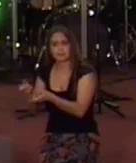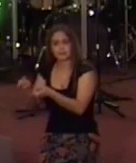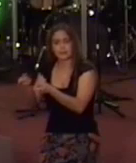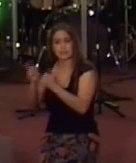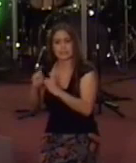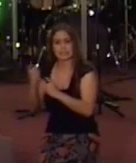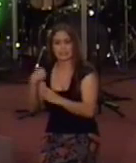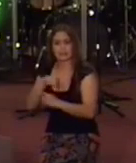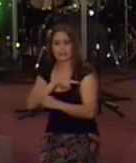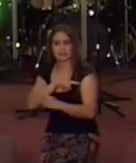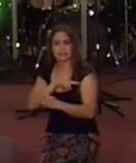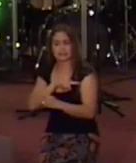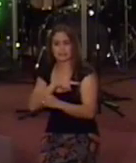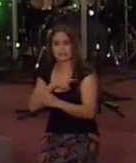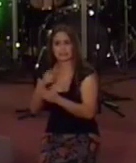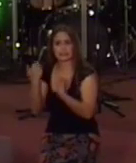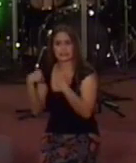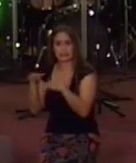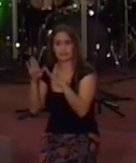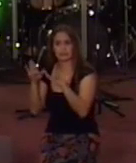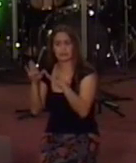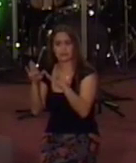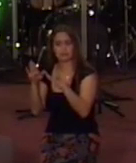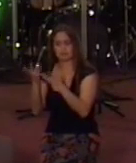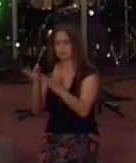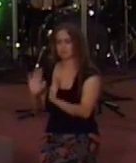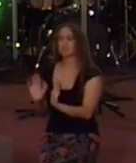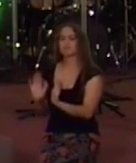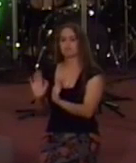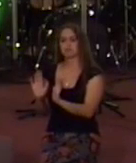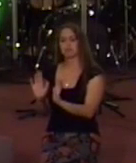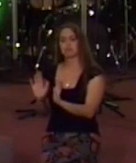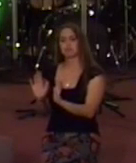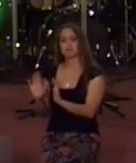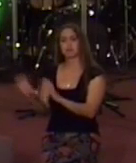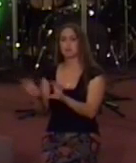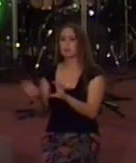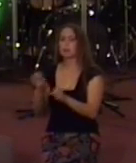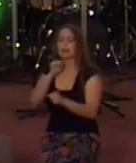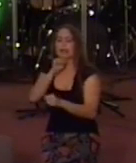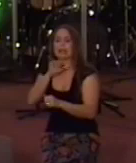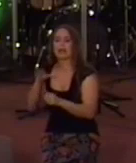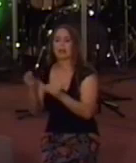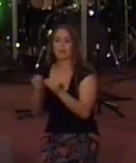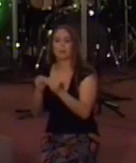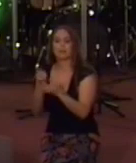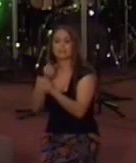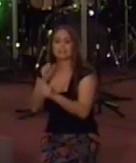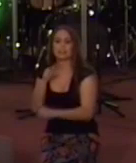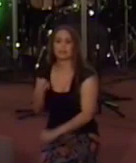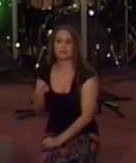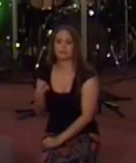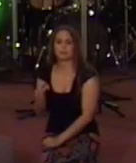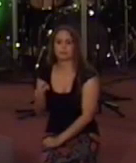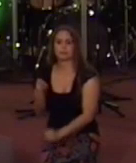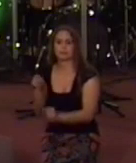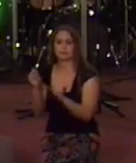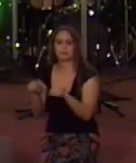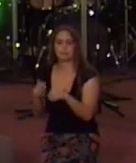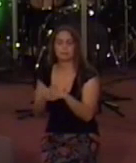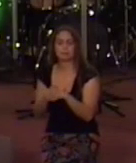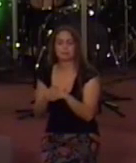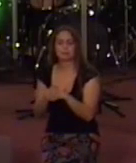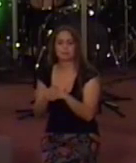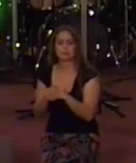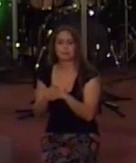atoning sacrifice, and that's already been done. God can do nothing more to save you. But